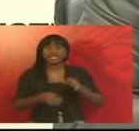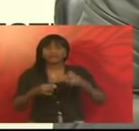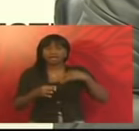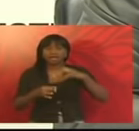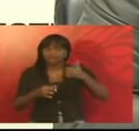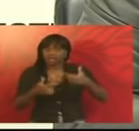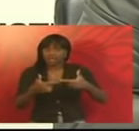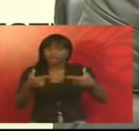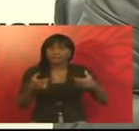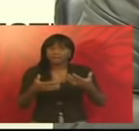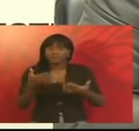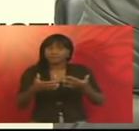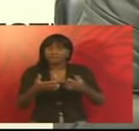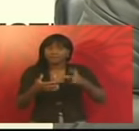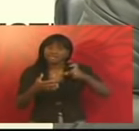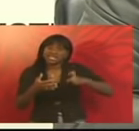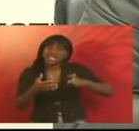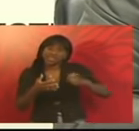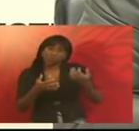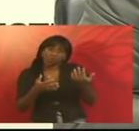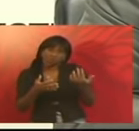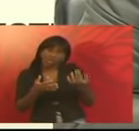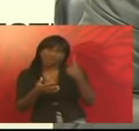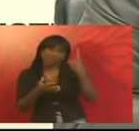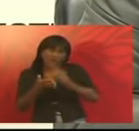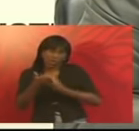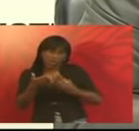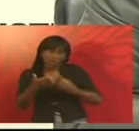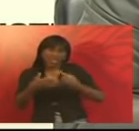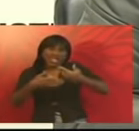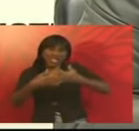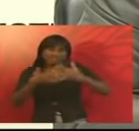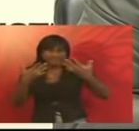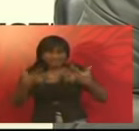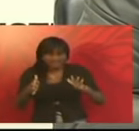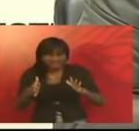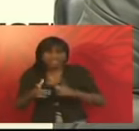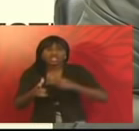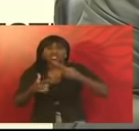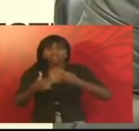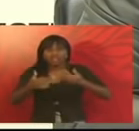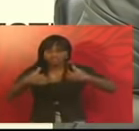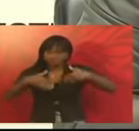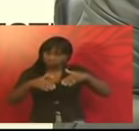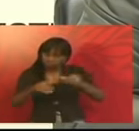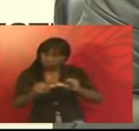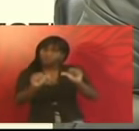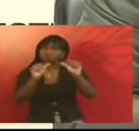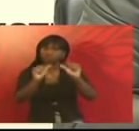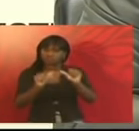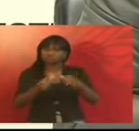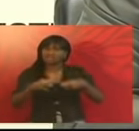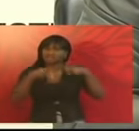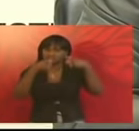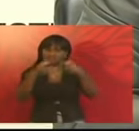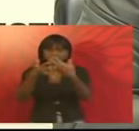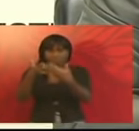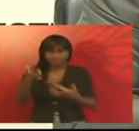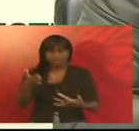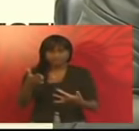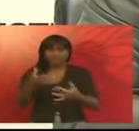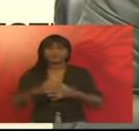effects, you might want to give it maybe about a week. Once your side effects settle, then you can go ahead with your blood donation as previously